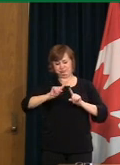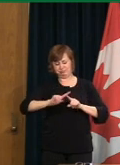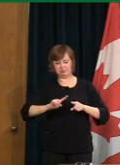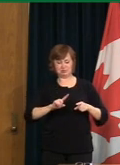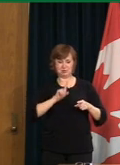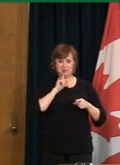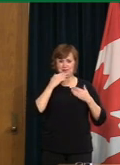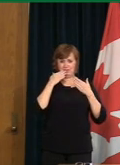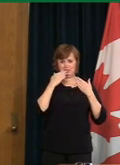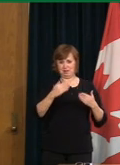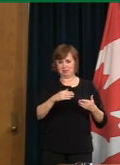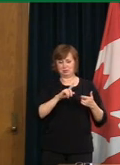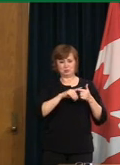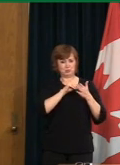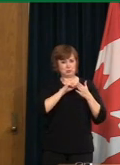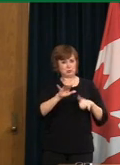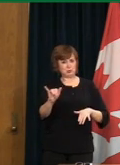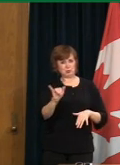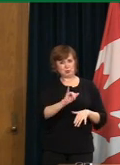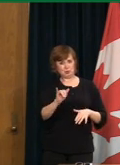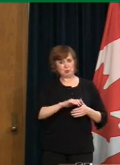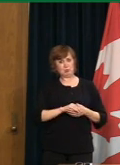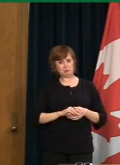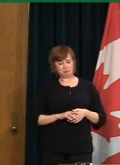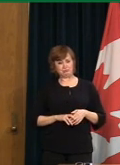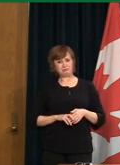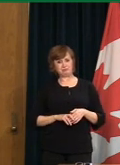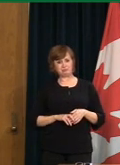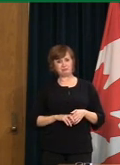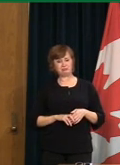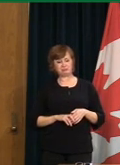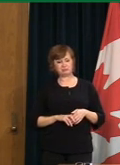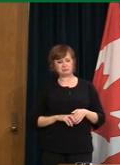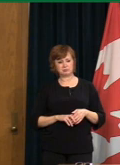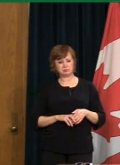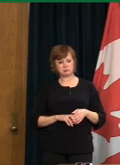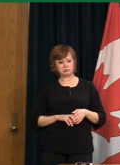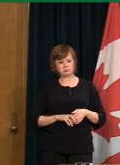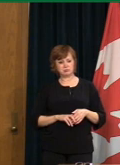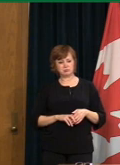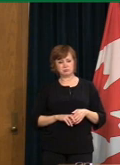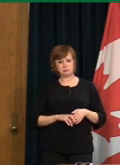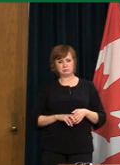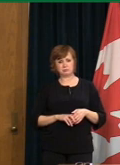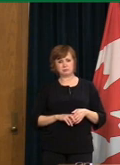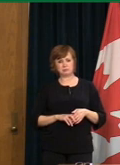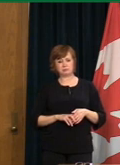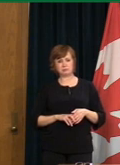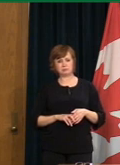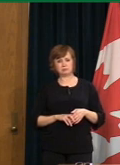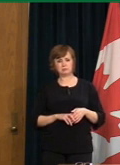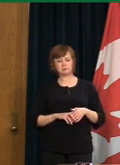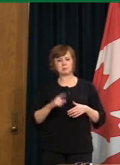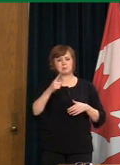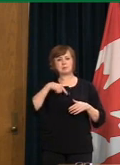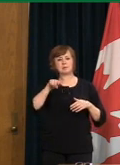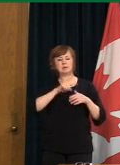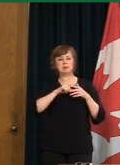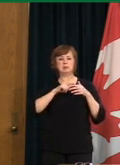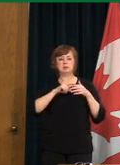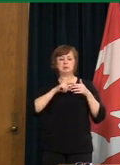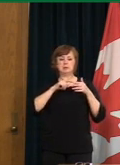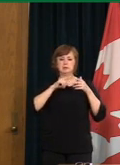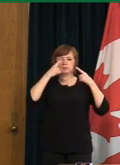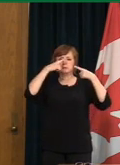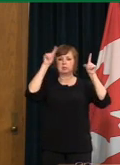of thanks goes out to the actual students in our schools across the province. They're doing collectively doing a remarkable job, and for